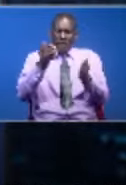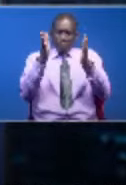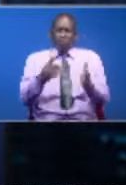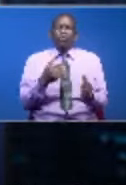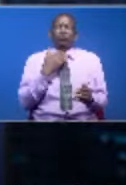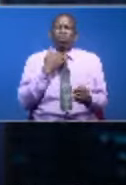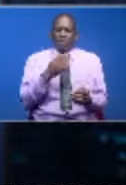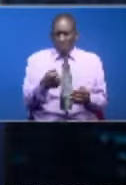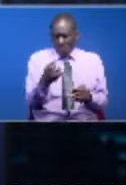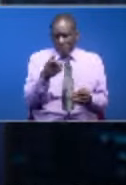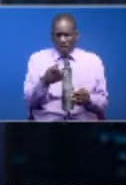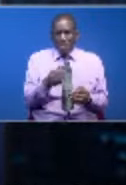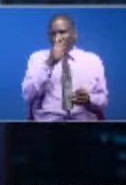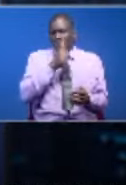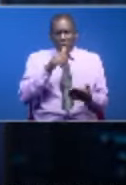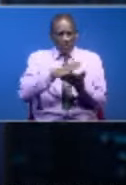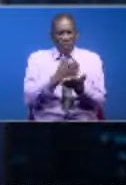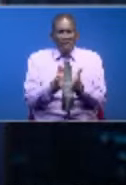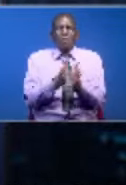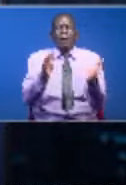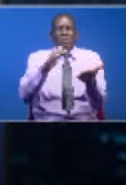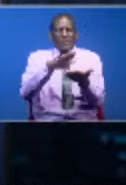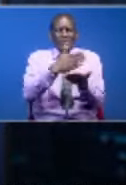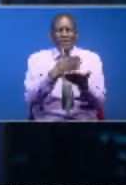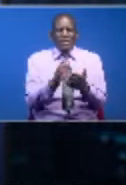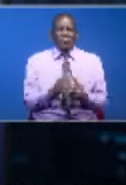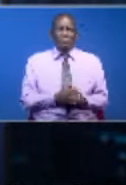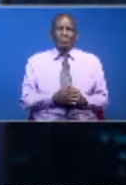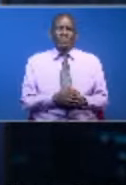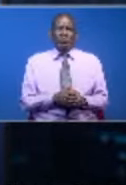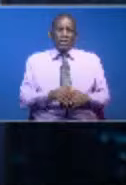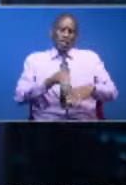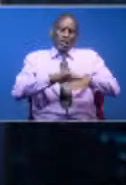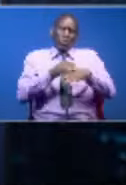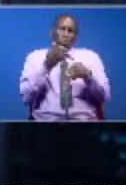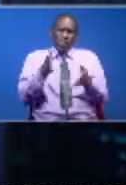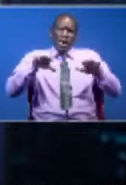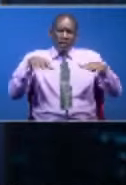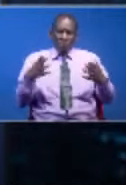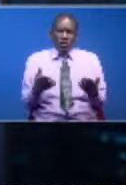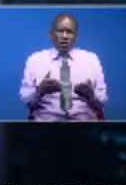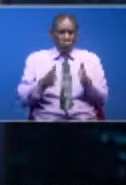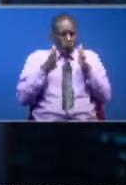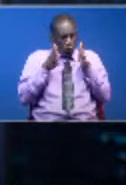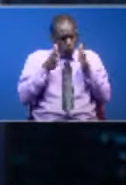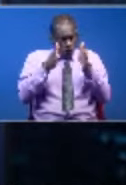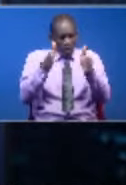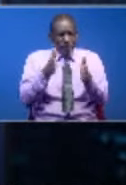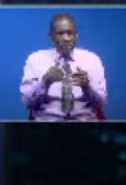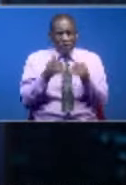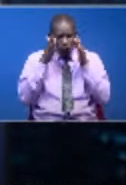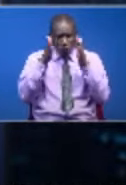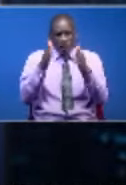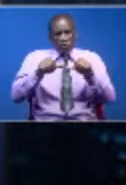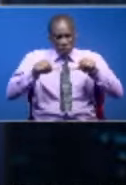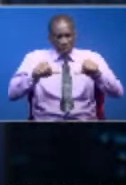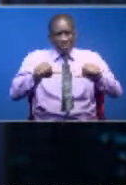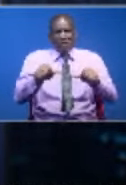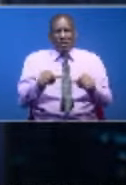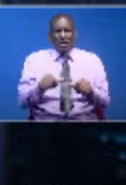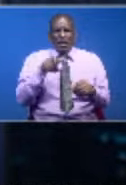whether this is private sector, public sector, the good thing about focusing on sustainability in